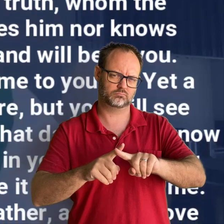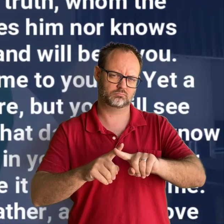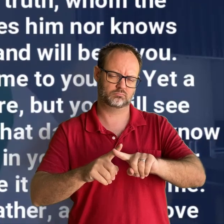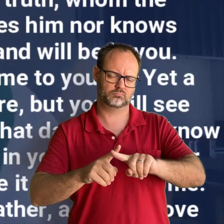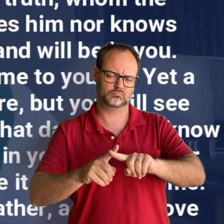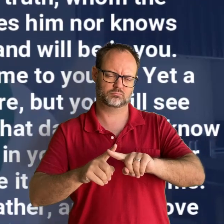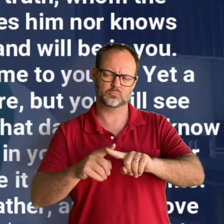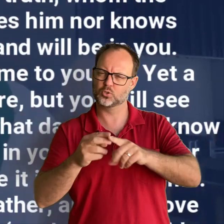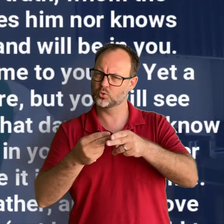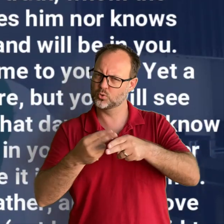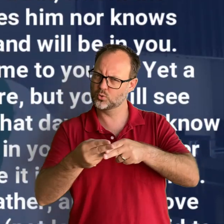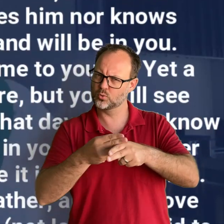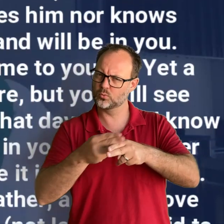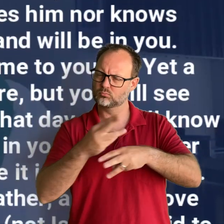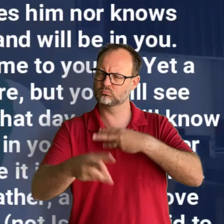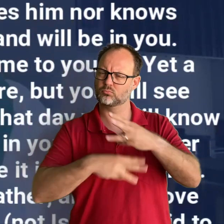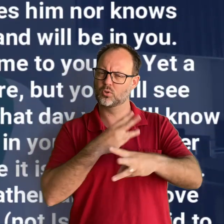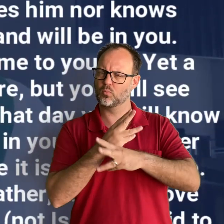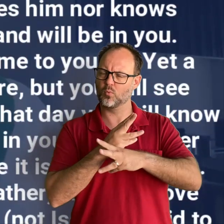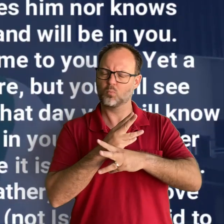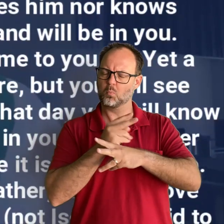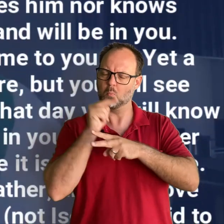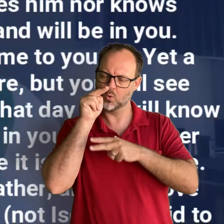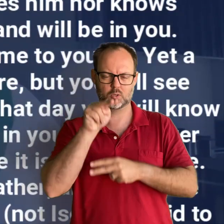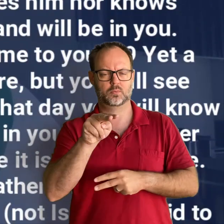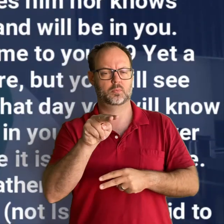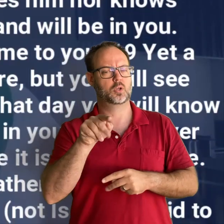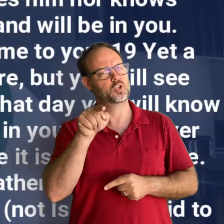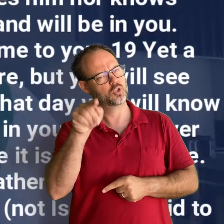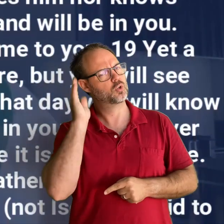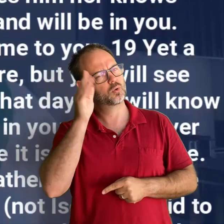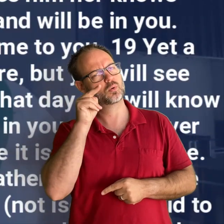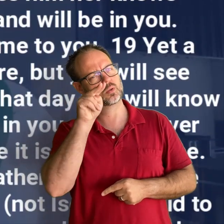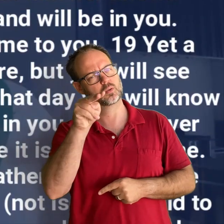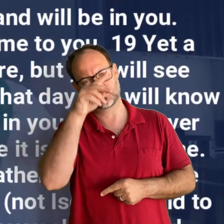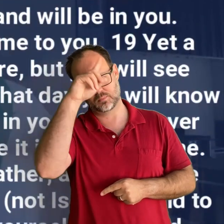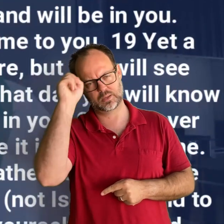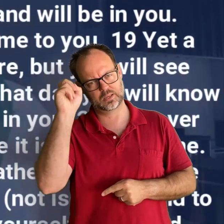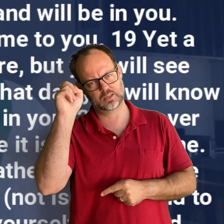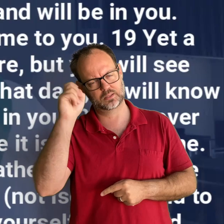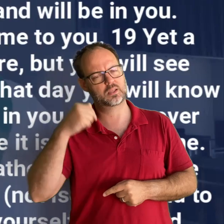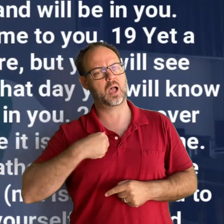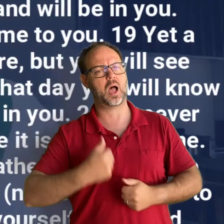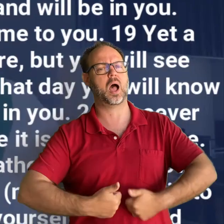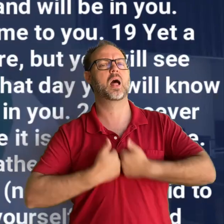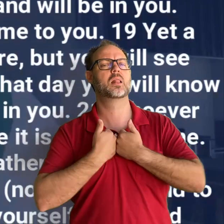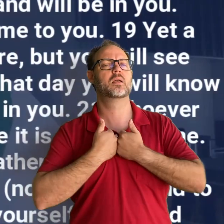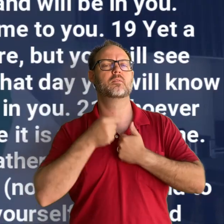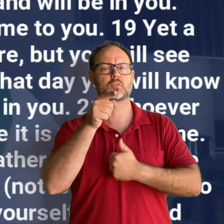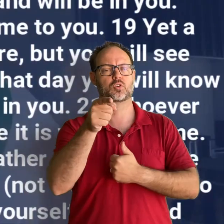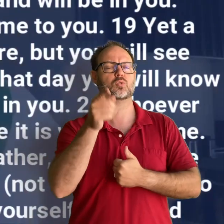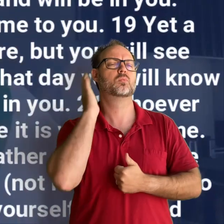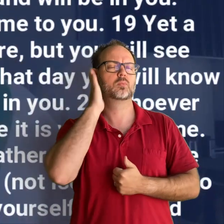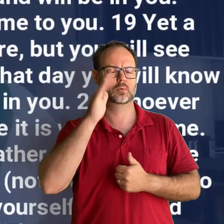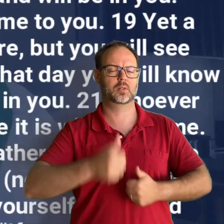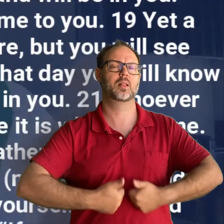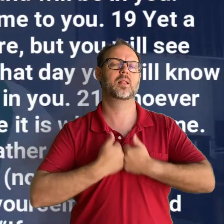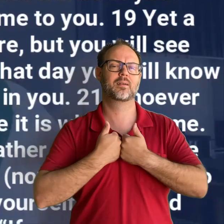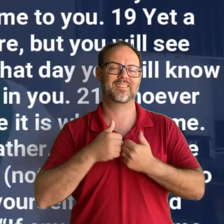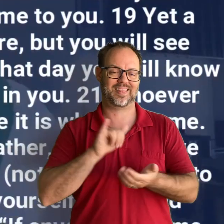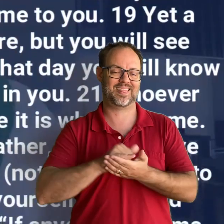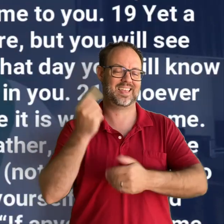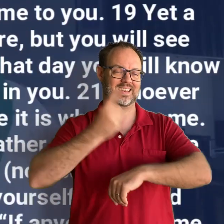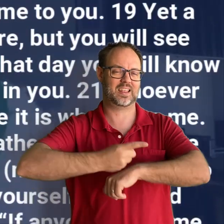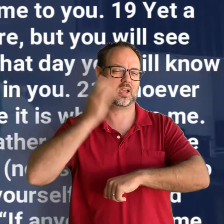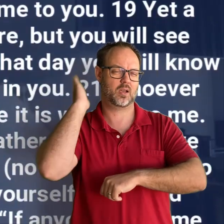the world will see me no more. But you will see me. Because I live, you also shall live. In